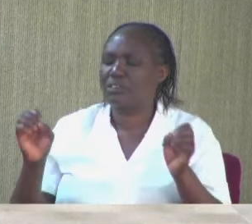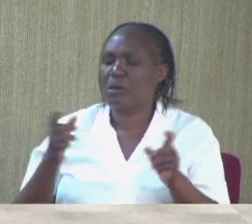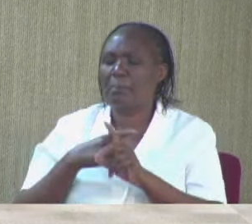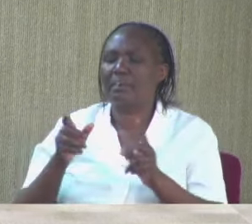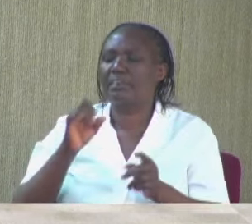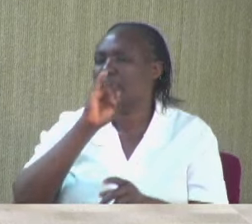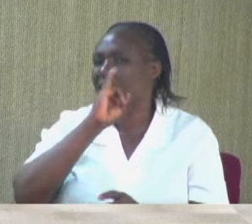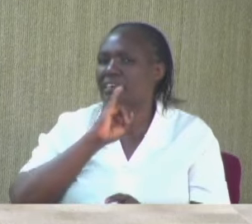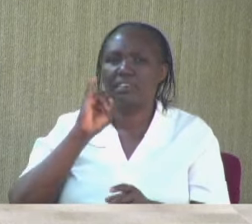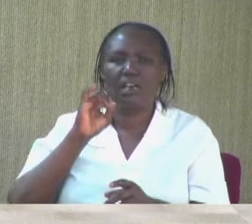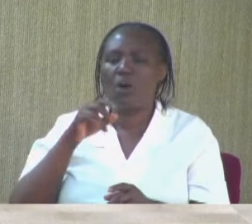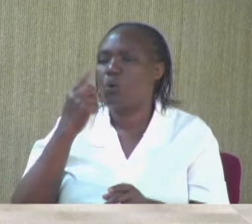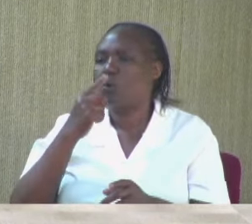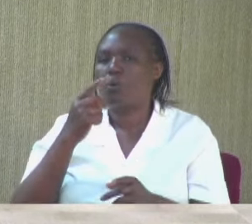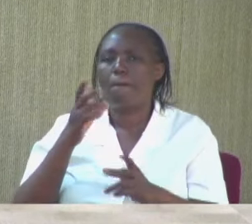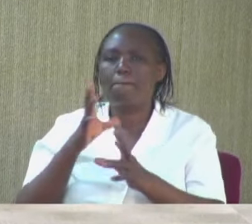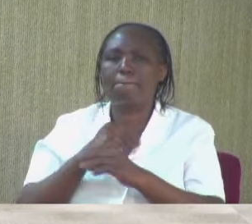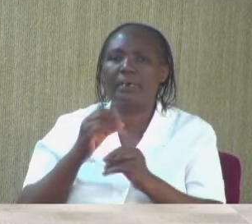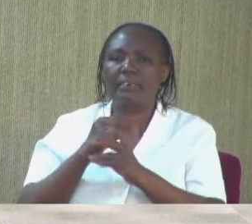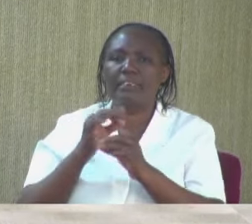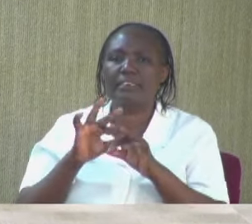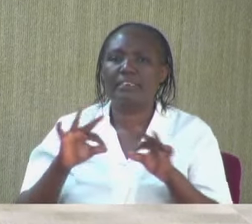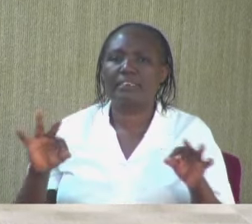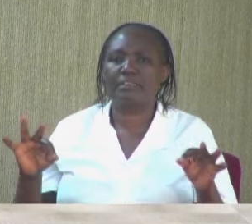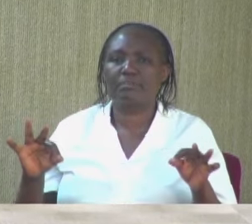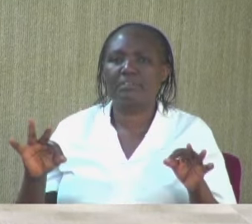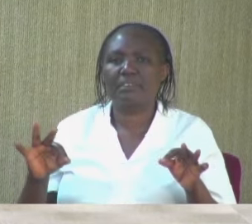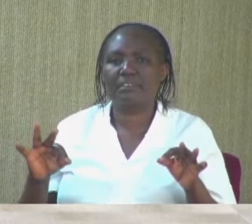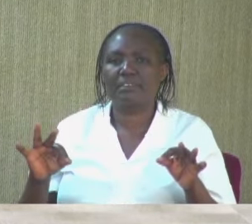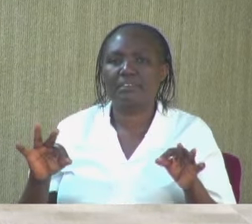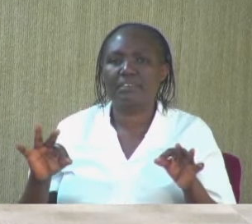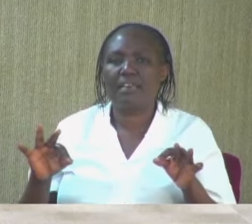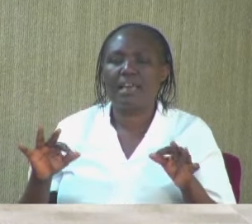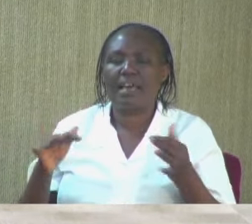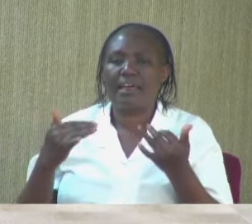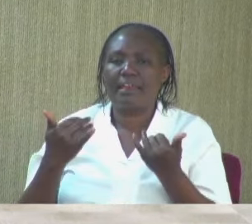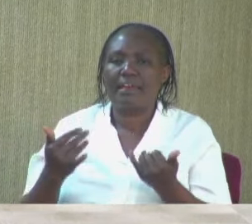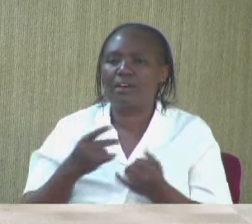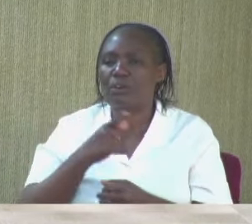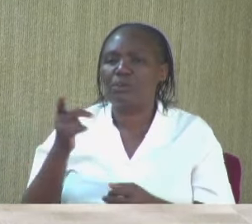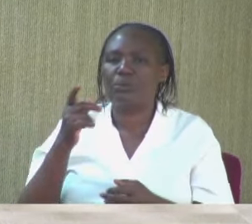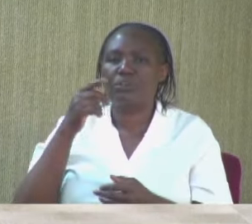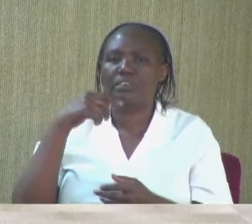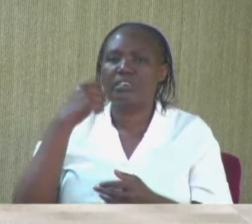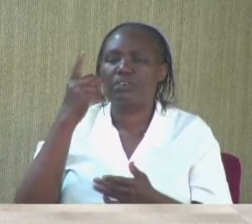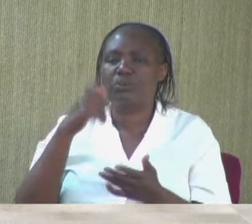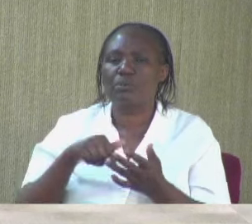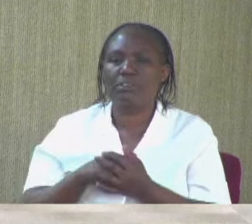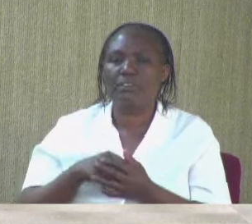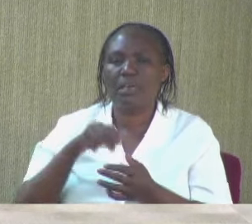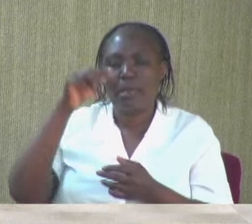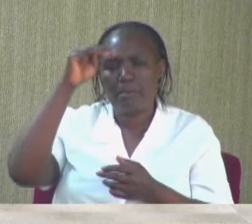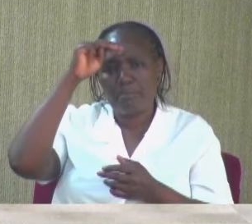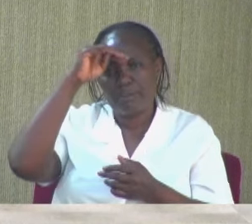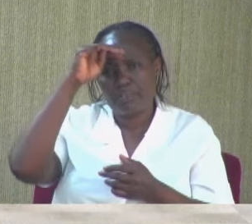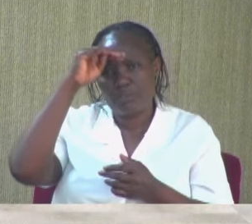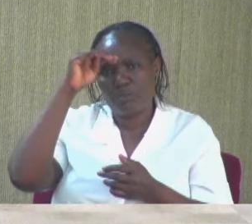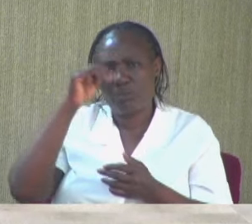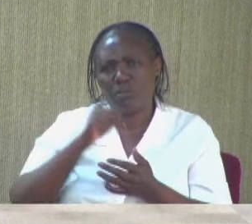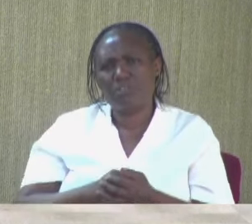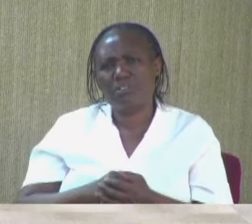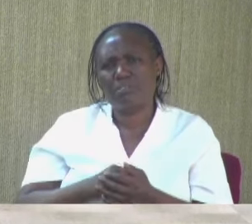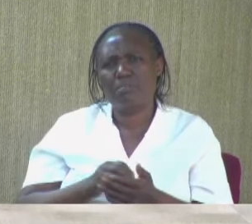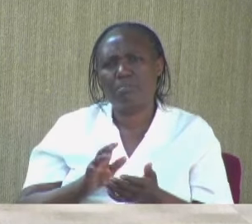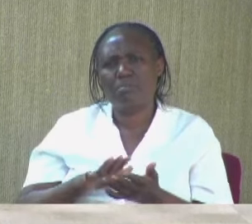those statements. And therefore, are you saying that Matthew was more ethical and John